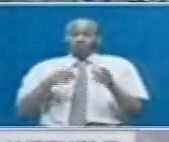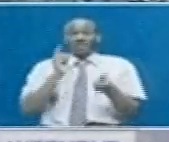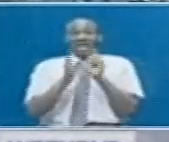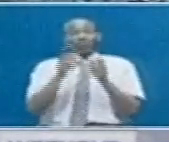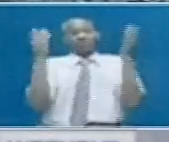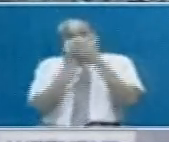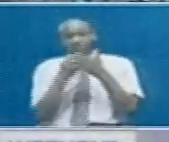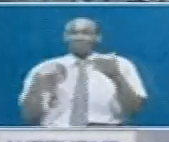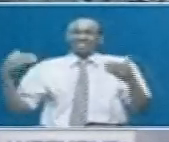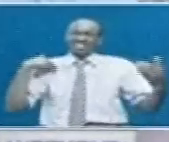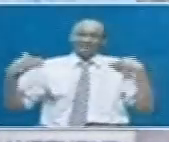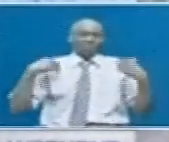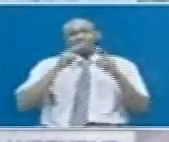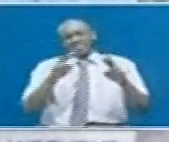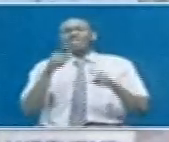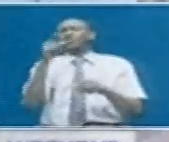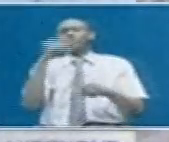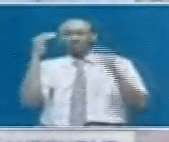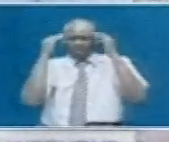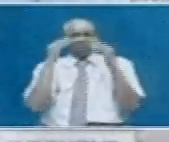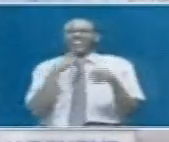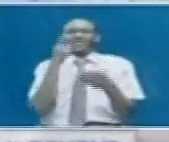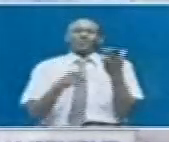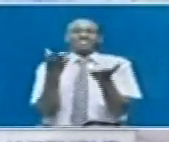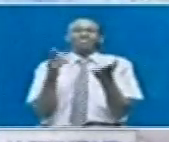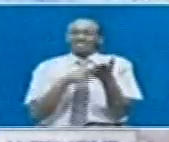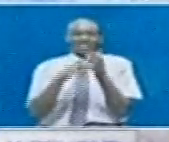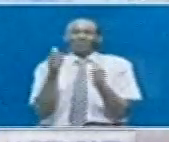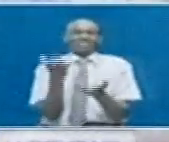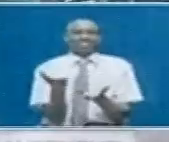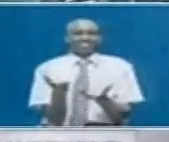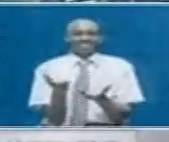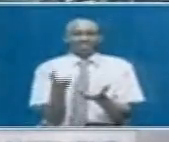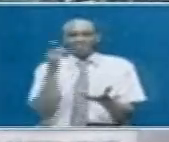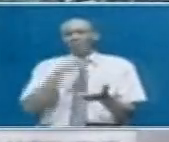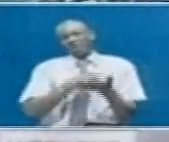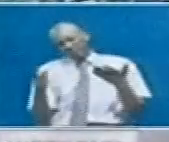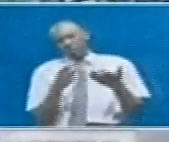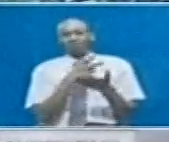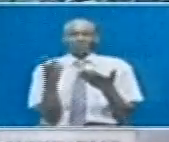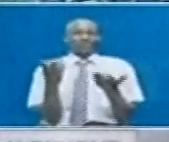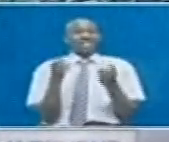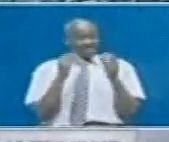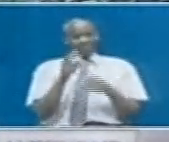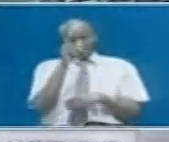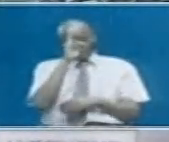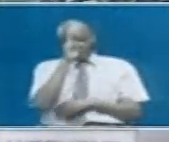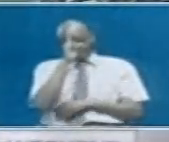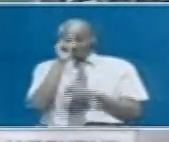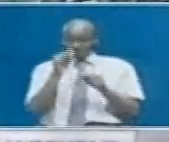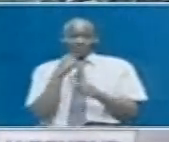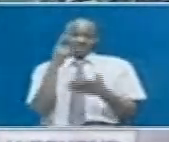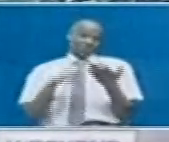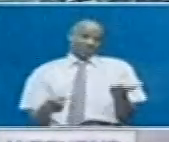Maybe disturbance of the peace, you know, but that's not enough. He'll probably be thrown in for a week or two. So regardless of what the police say, regardless of what Tobiko